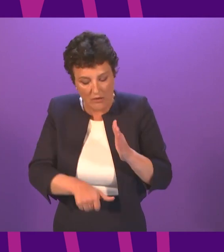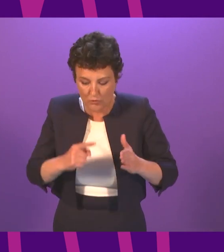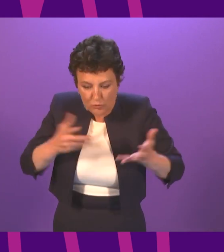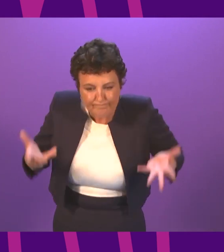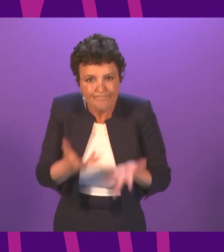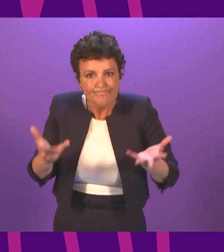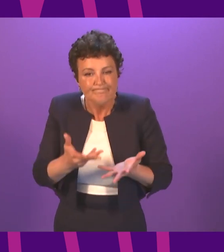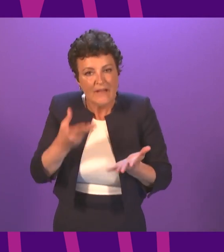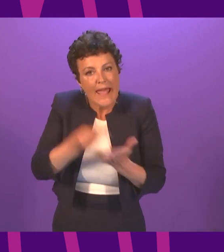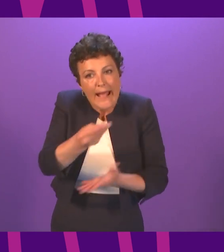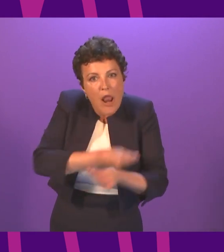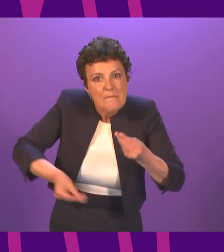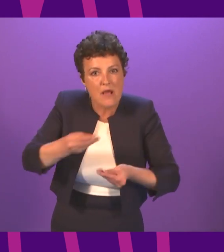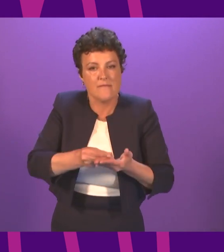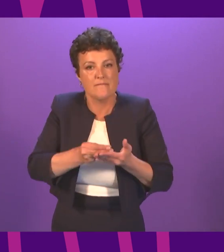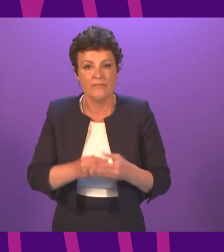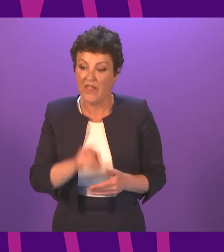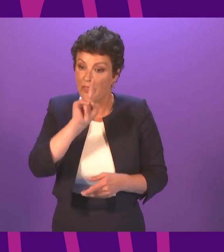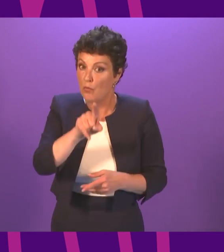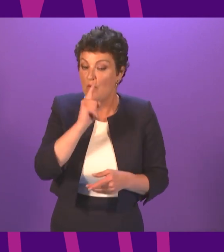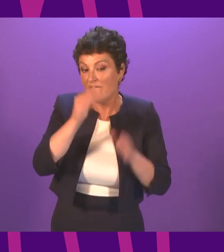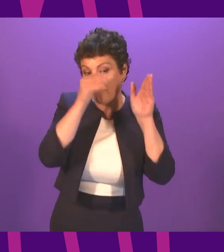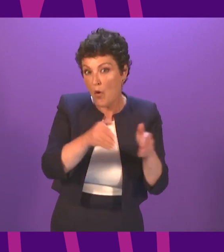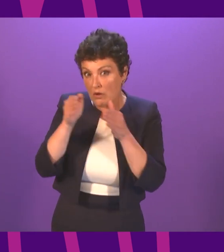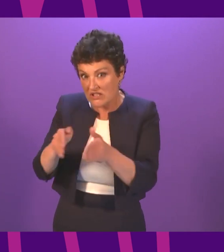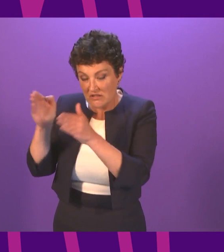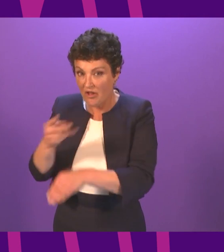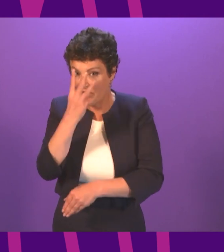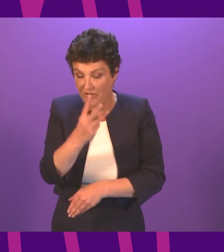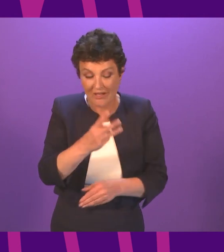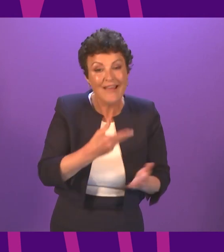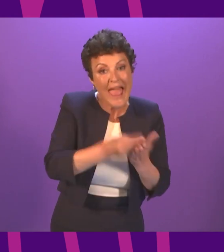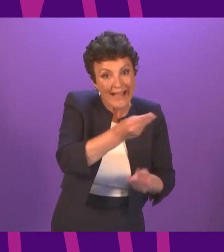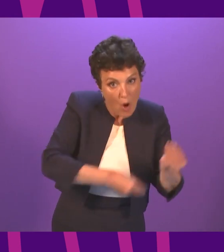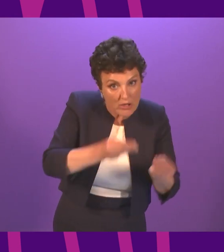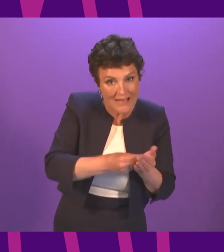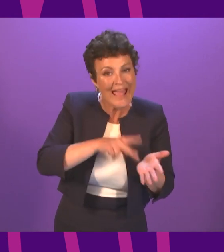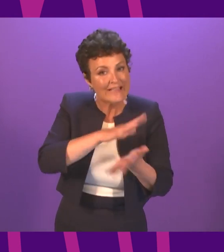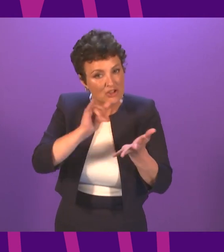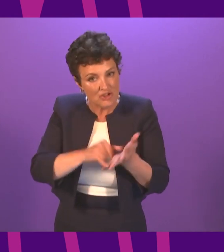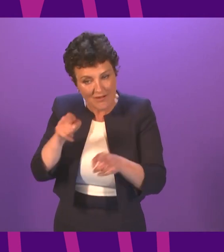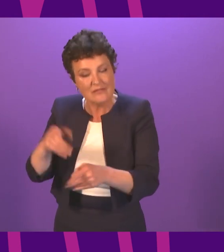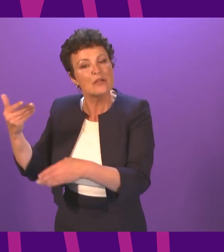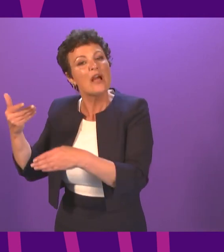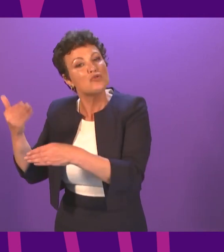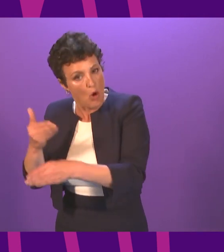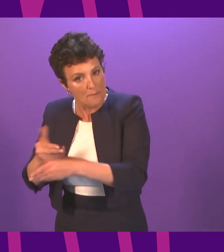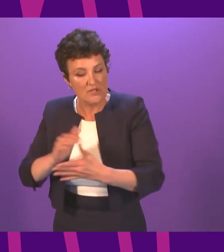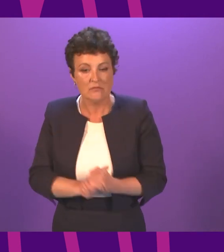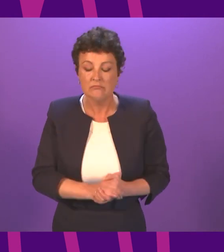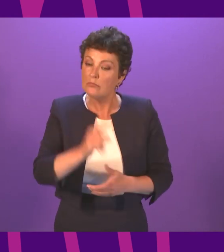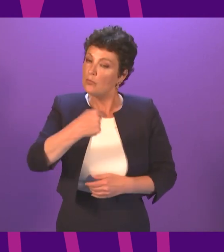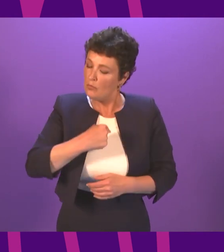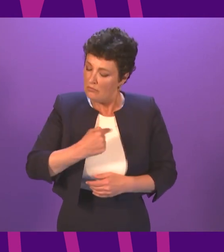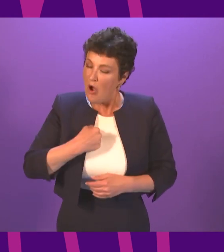a programme with the NHS, the economy and jobs at its heart. And we will take an inclusive approach to the debate that all